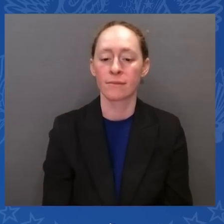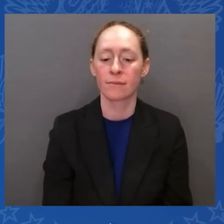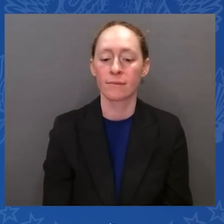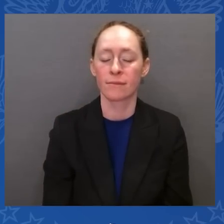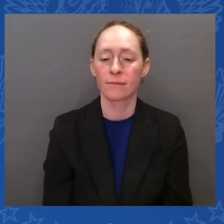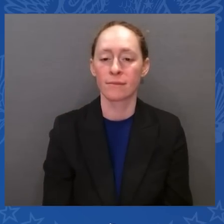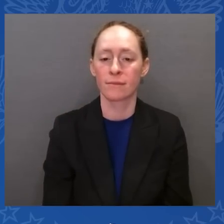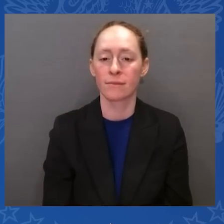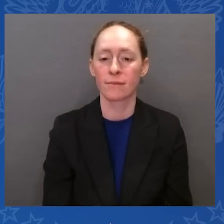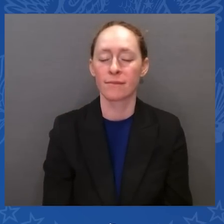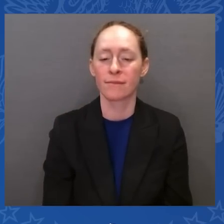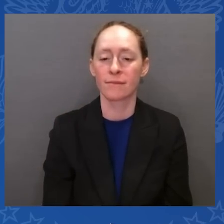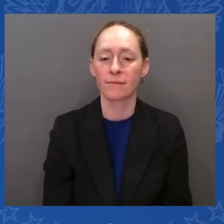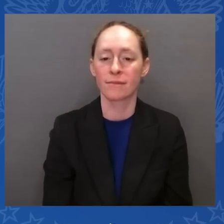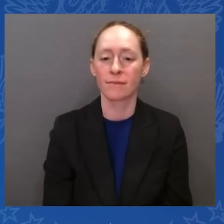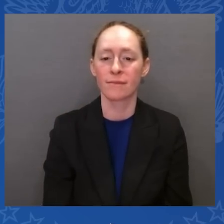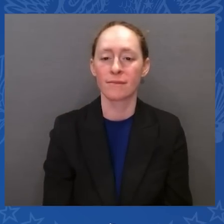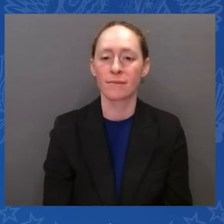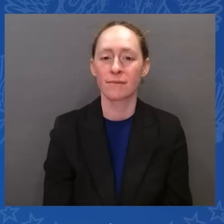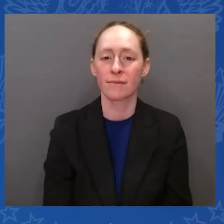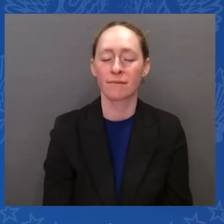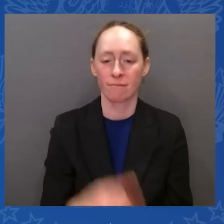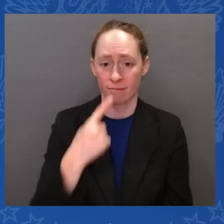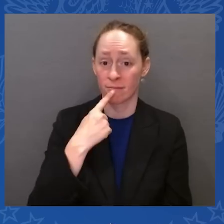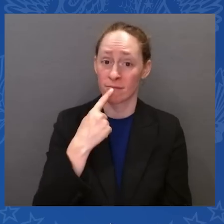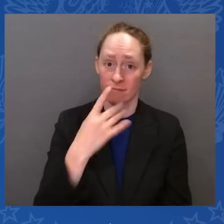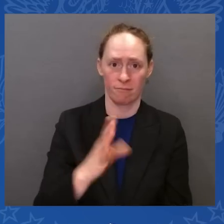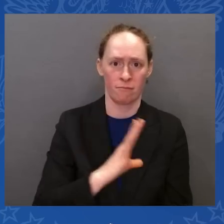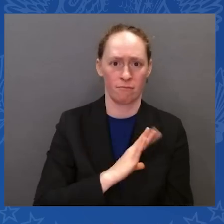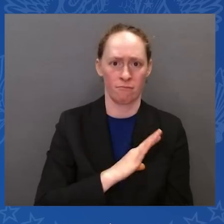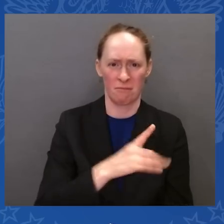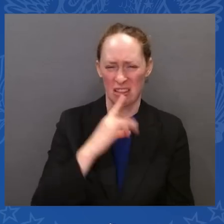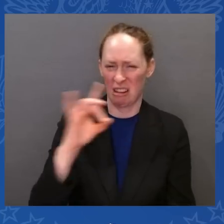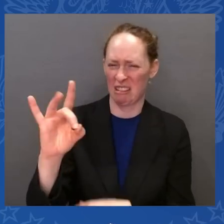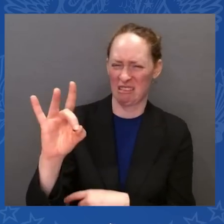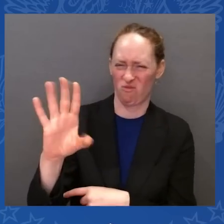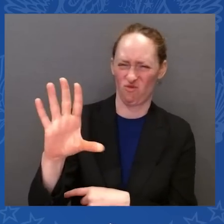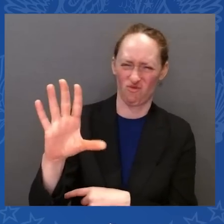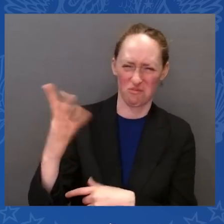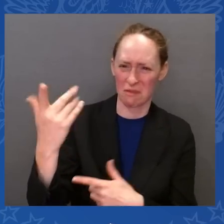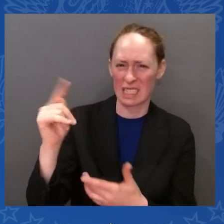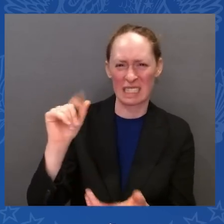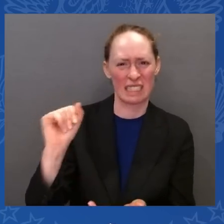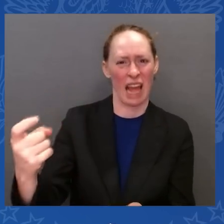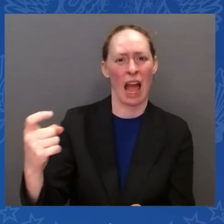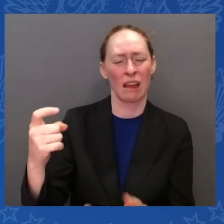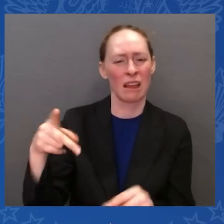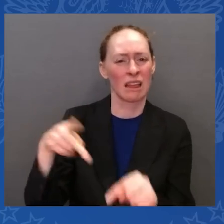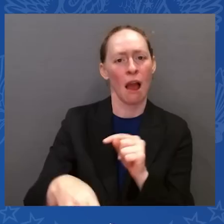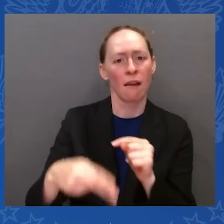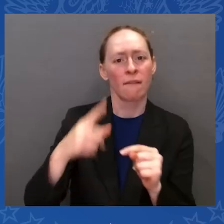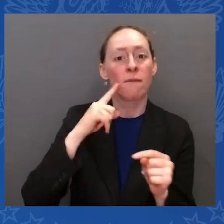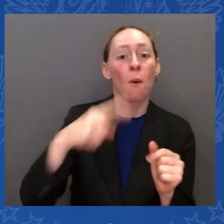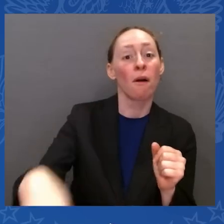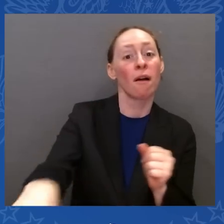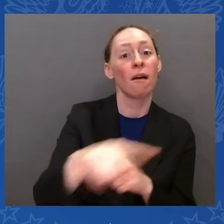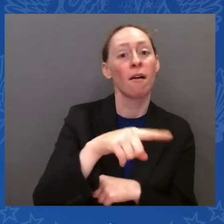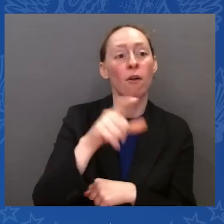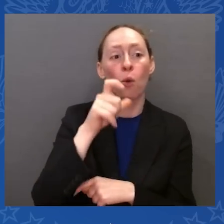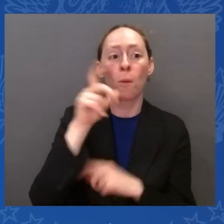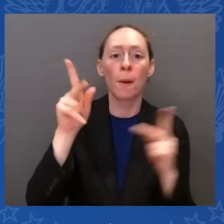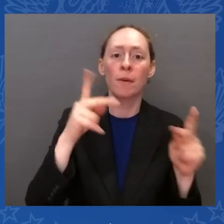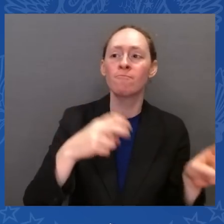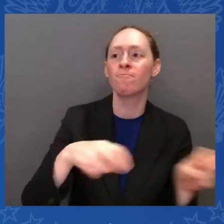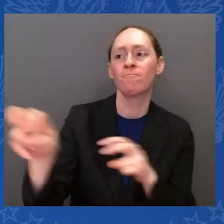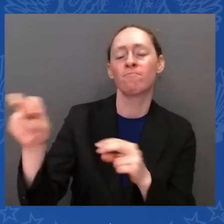legislation we passed, the IRA. Well, guess what they want to cut? They say that we're spending too much giving tax breaks to people